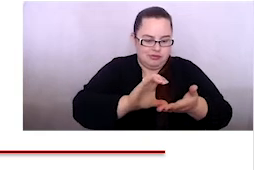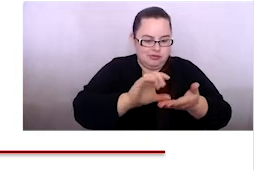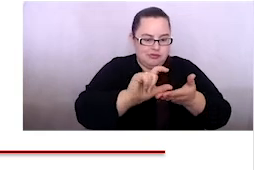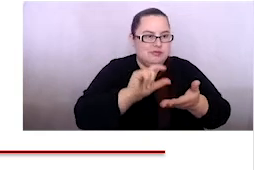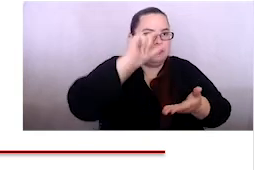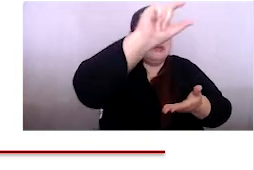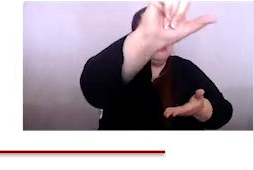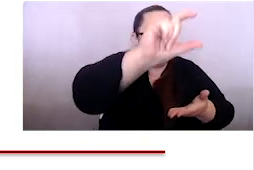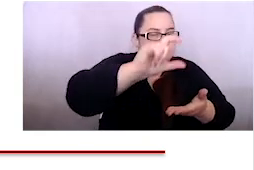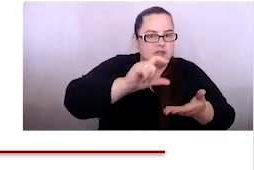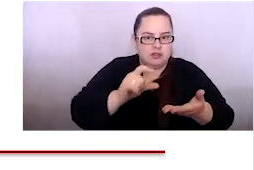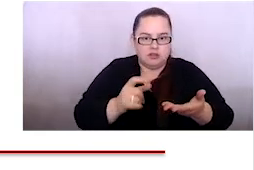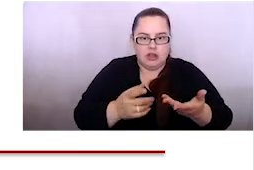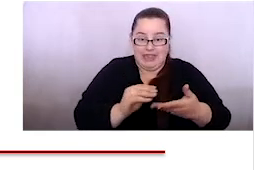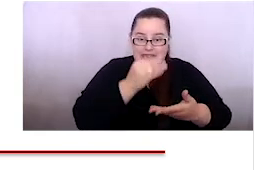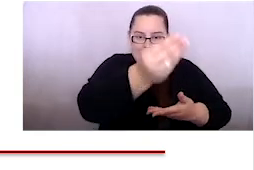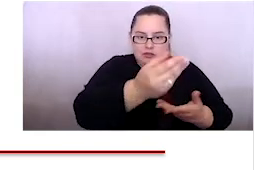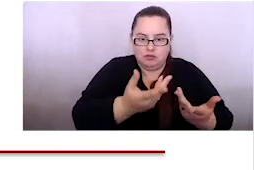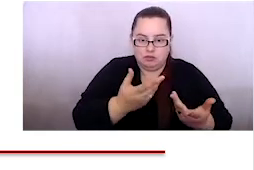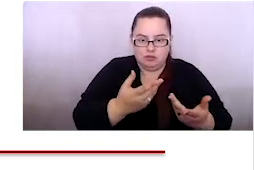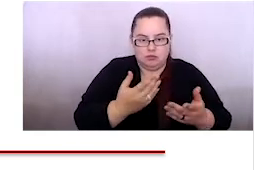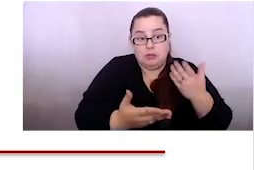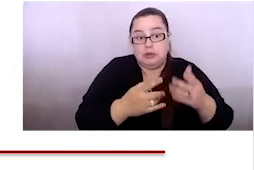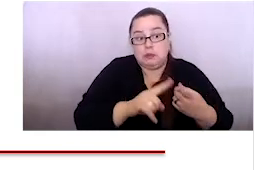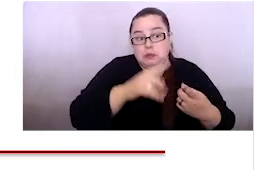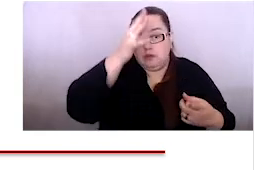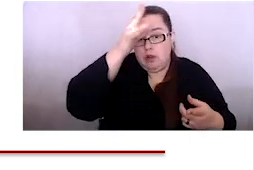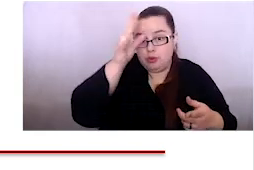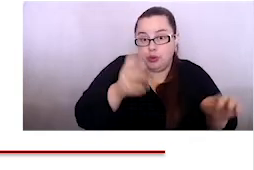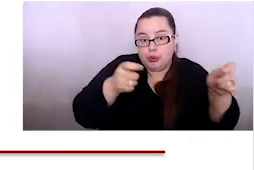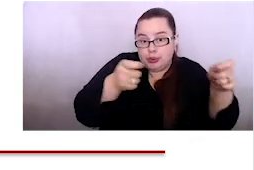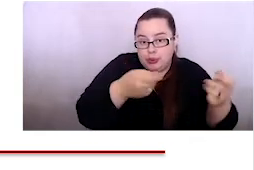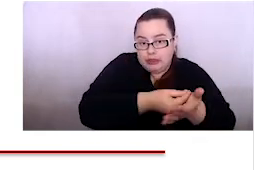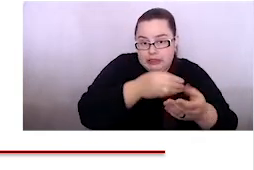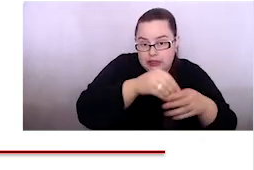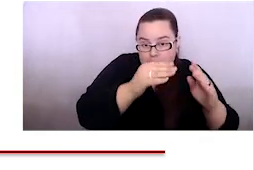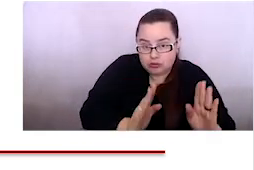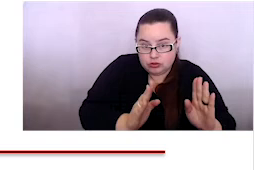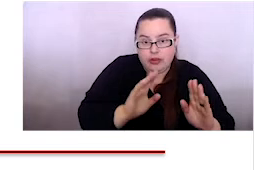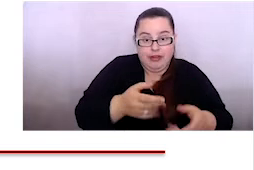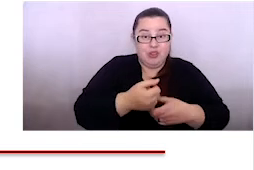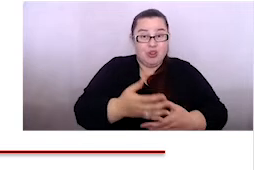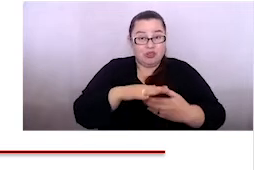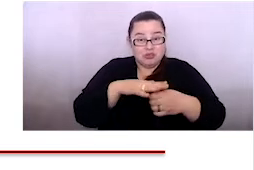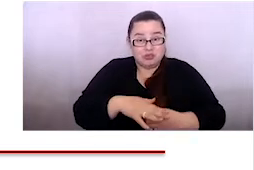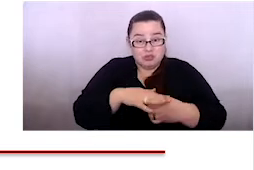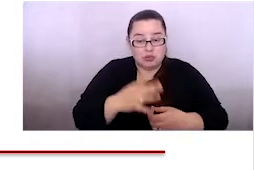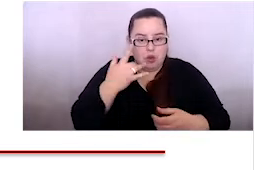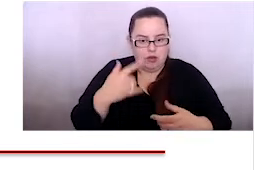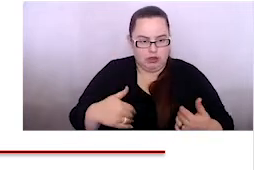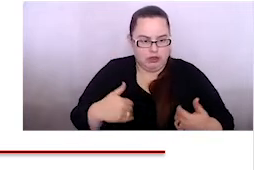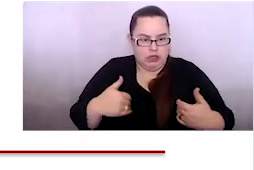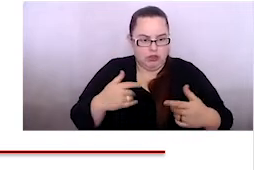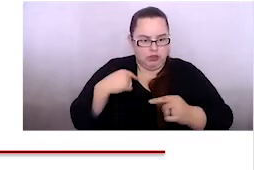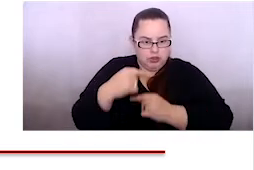is controlling the financial or the finances of the house. And this can be stressful because for the younger generation who's